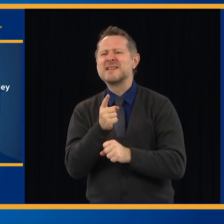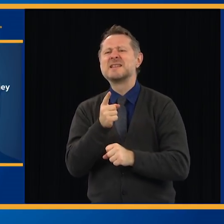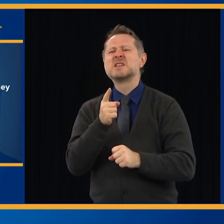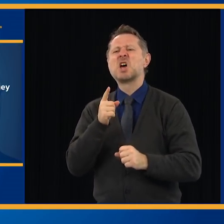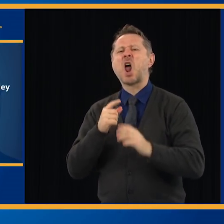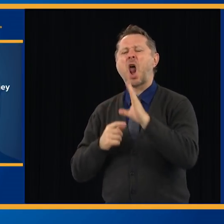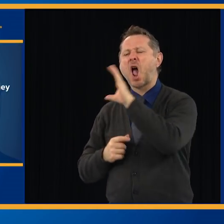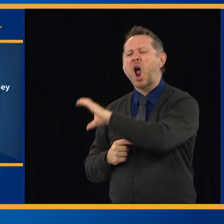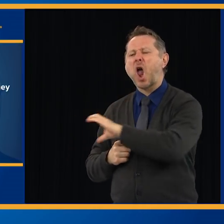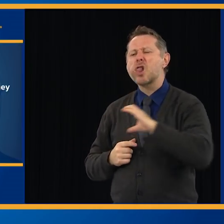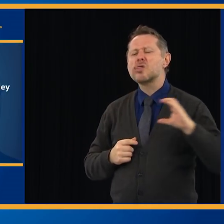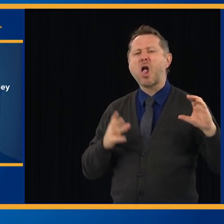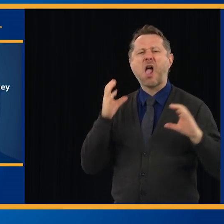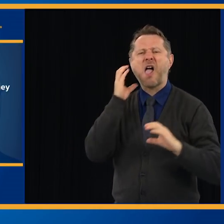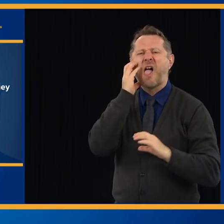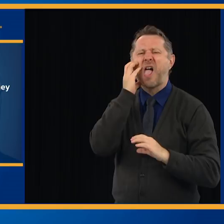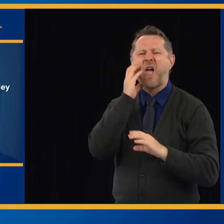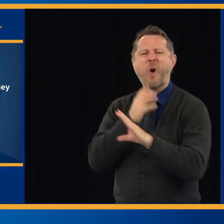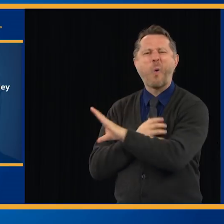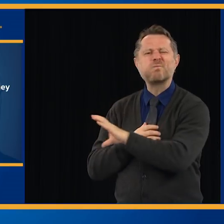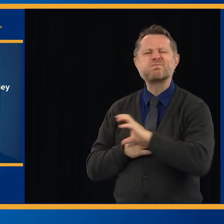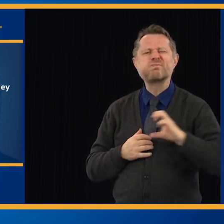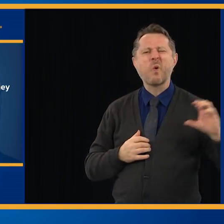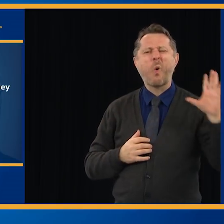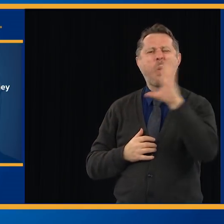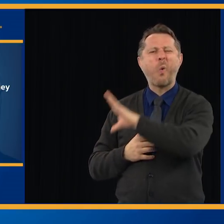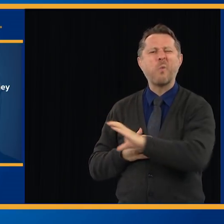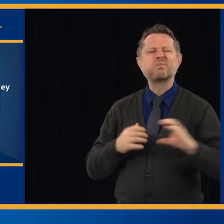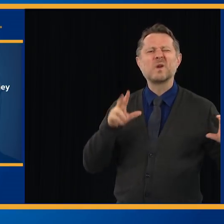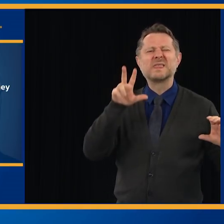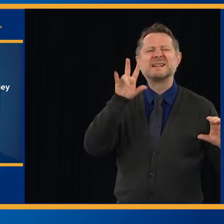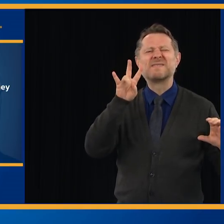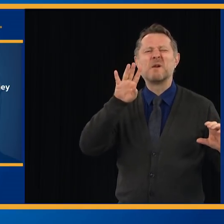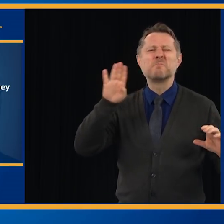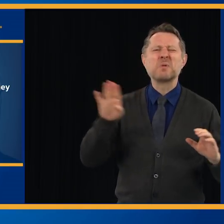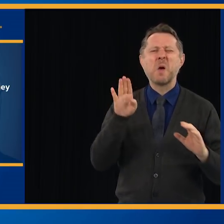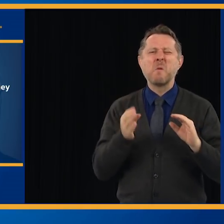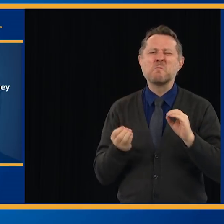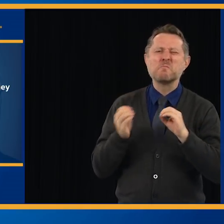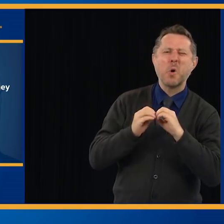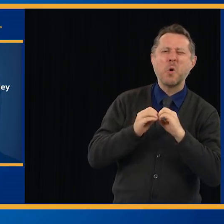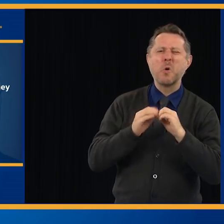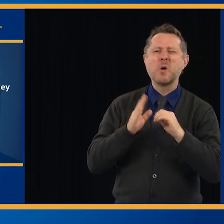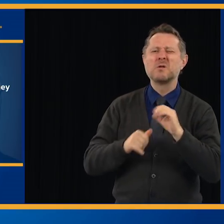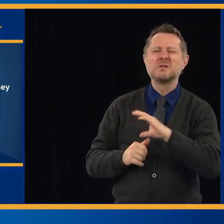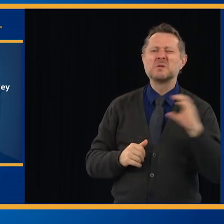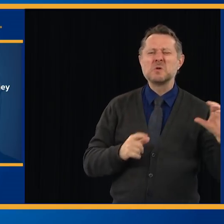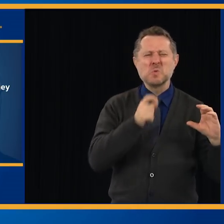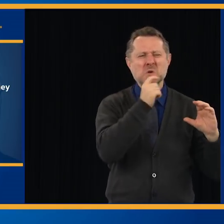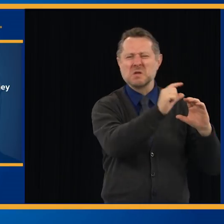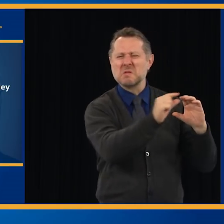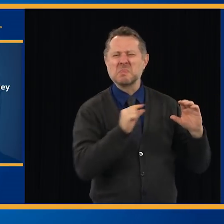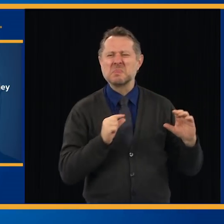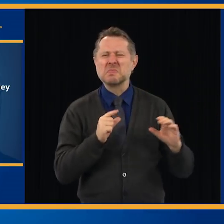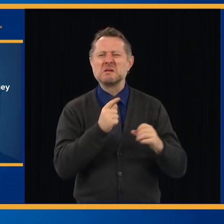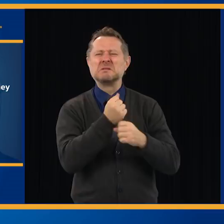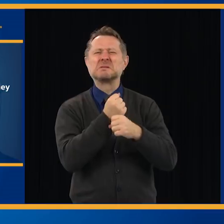the federal pot, $37 billion more than you put in? Who is bailing out